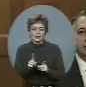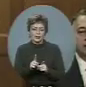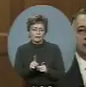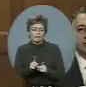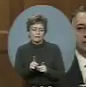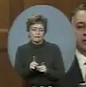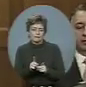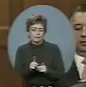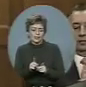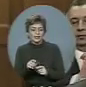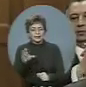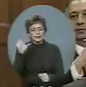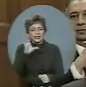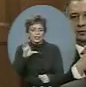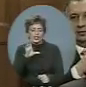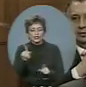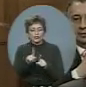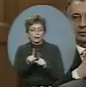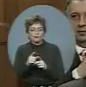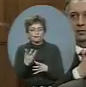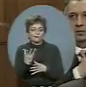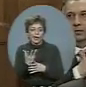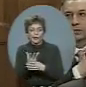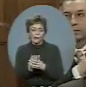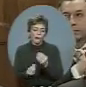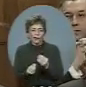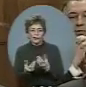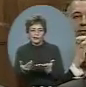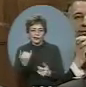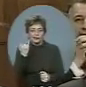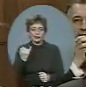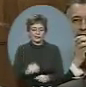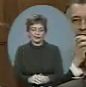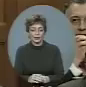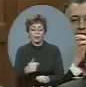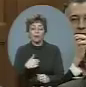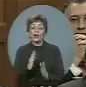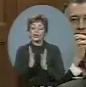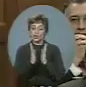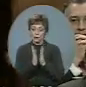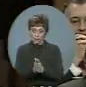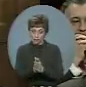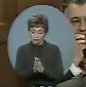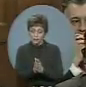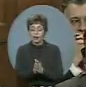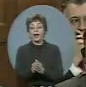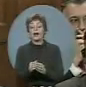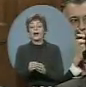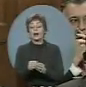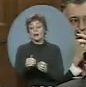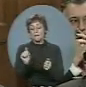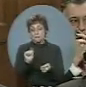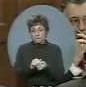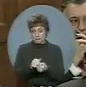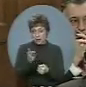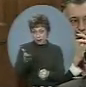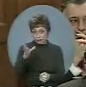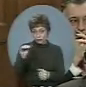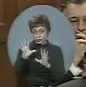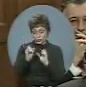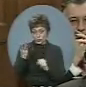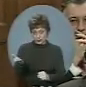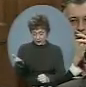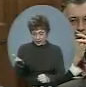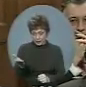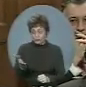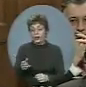I am asking, through you, of the Prime Minister, is to restore the civility of this House to restore the sense